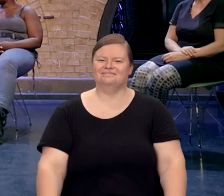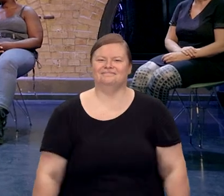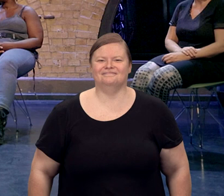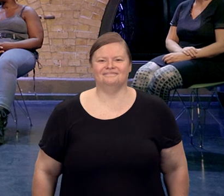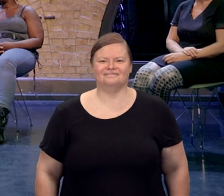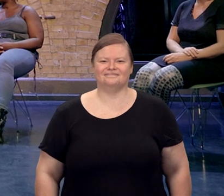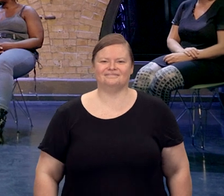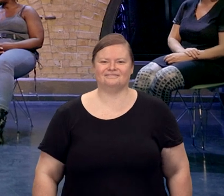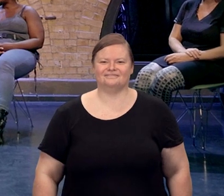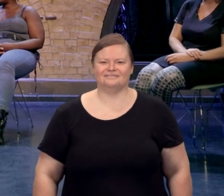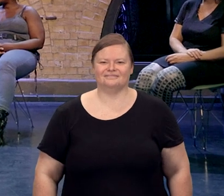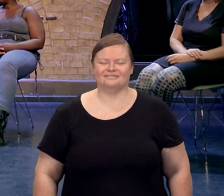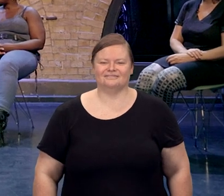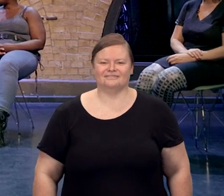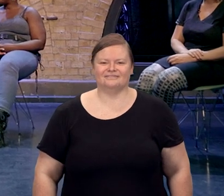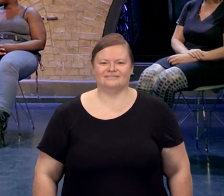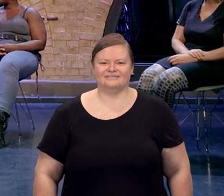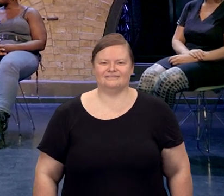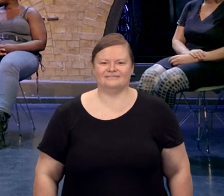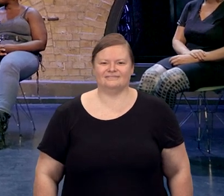interessant. Ja, vielen Dank. Danke.